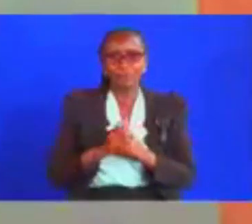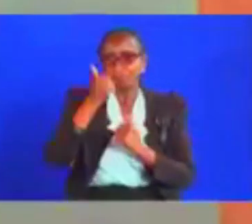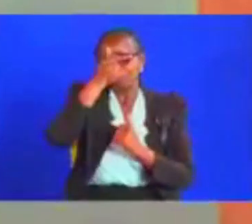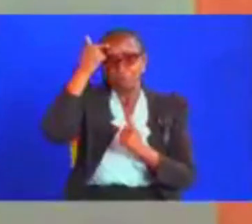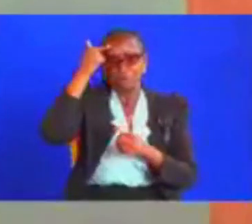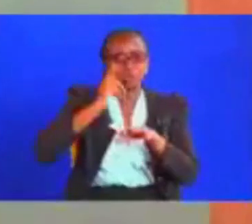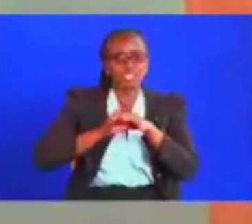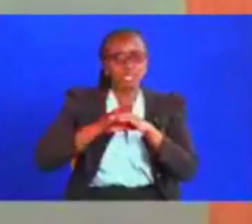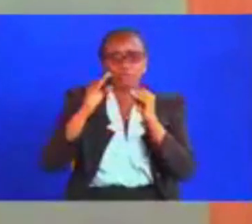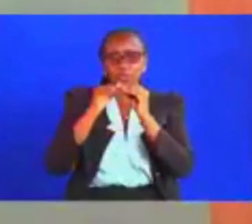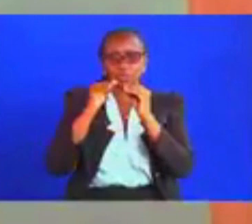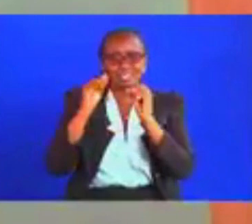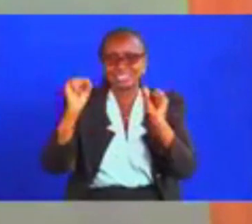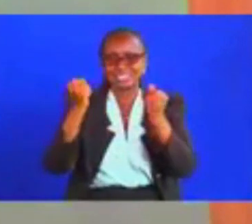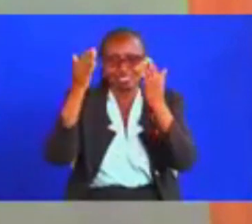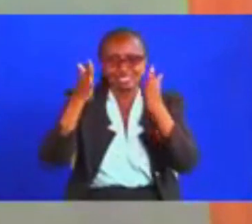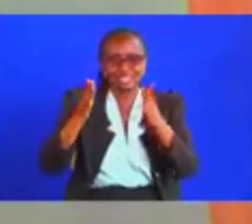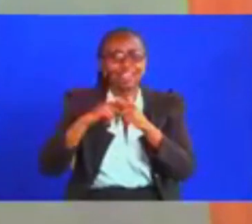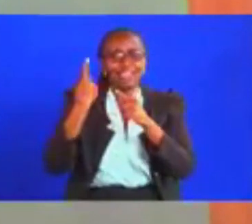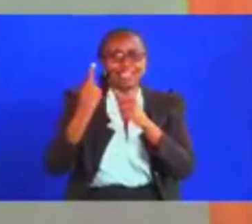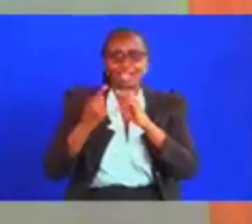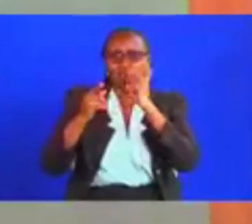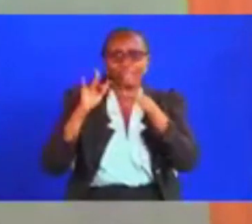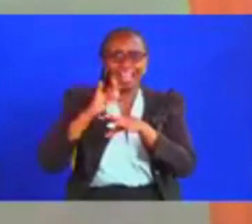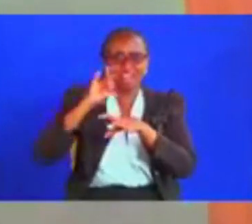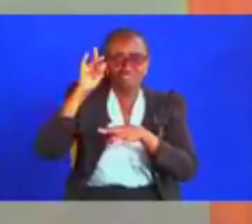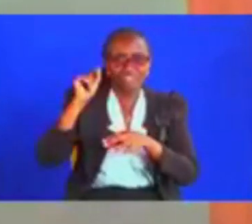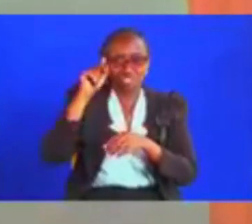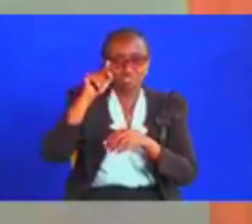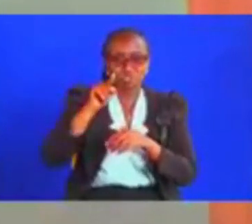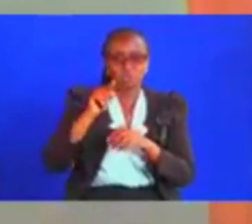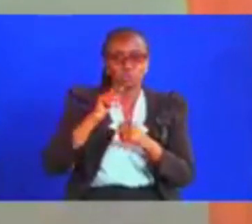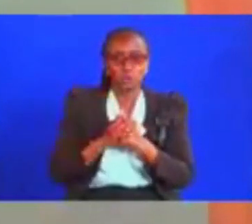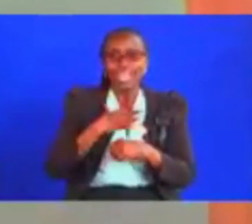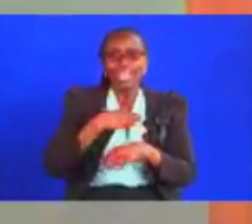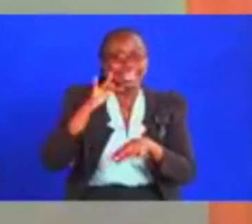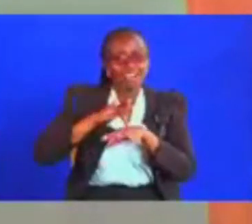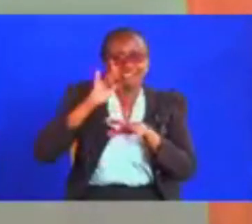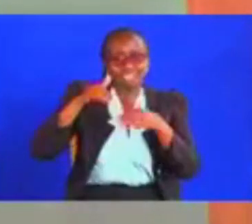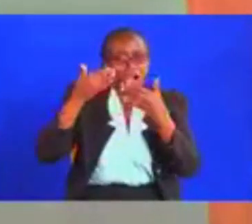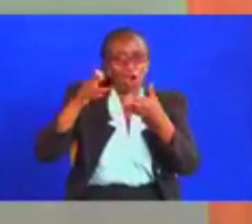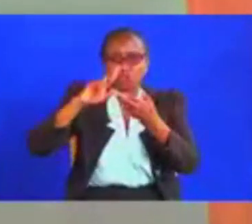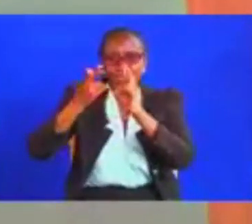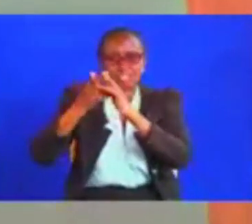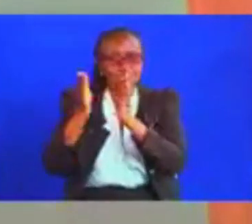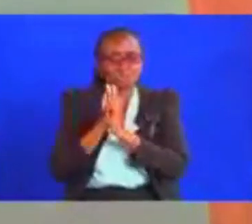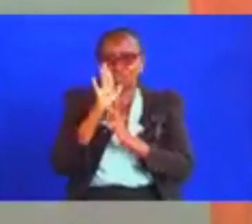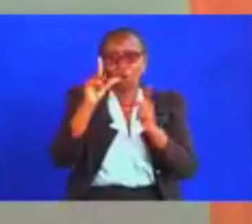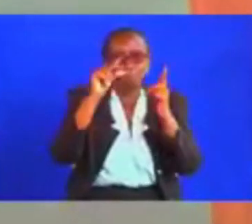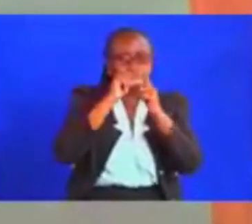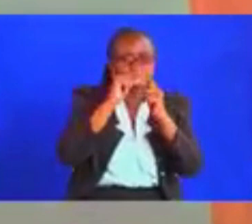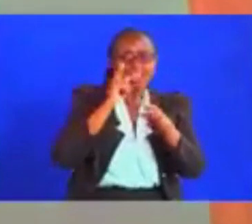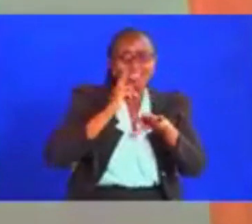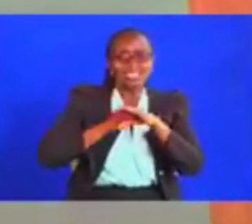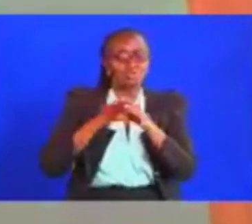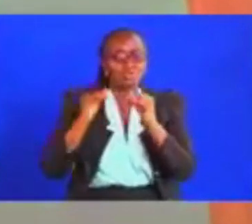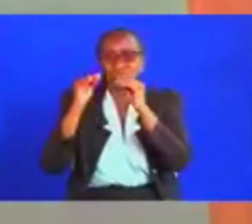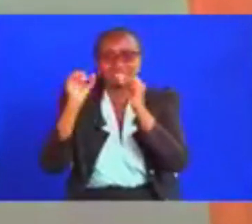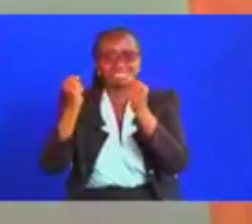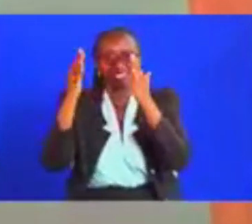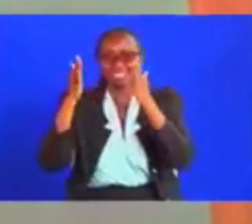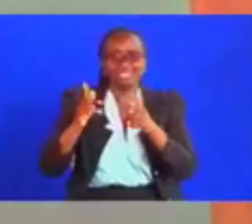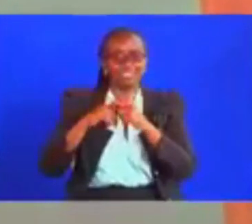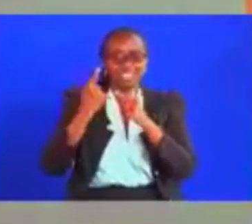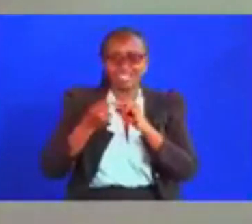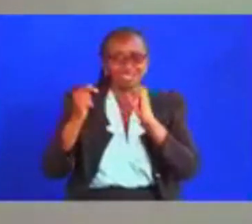Because when you meet the Savior, it will affect you and affect the way you relate with your world. When you have met the Savior, you will